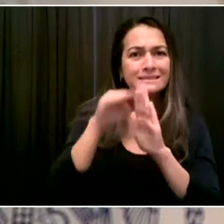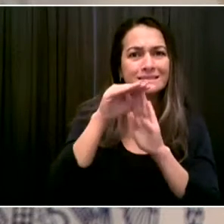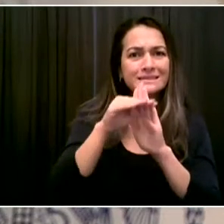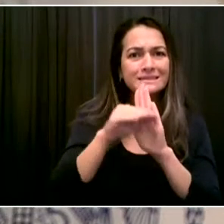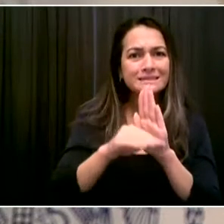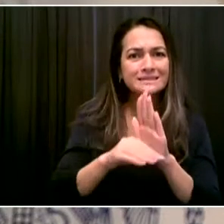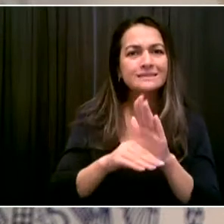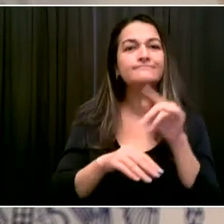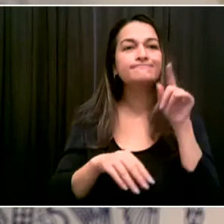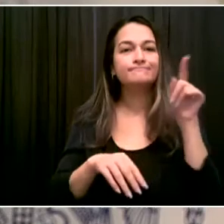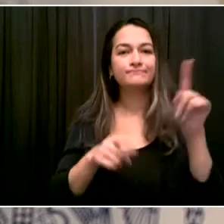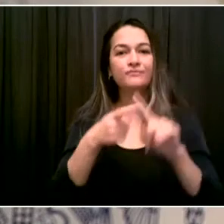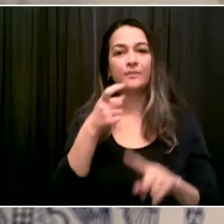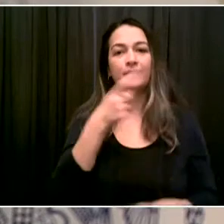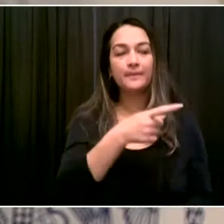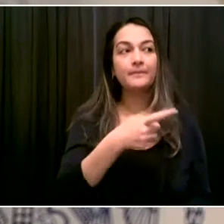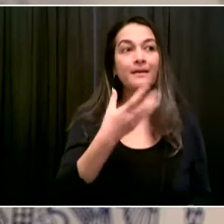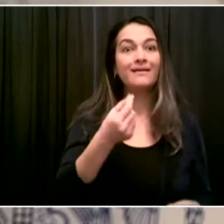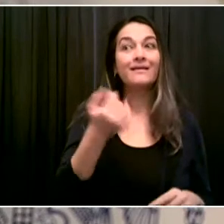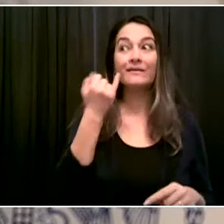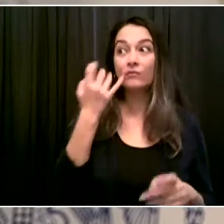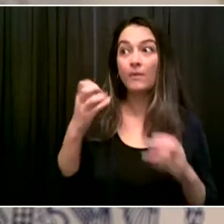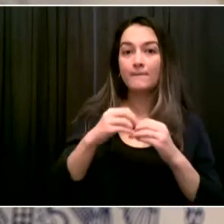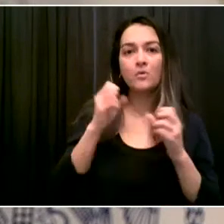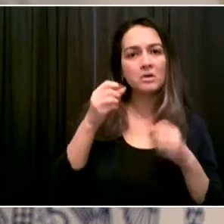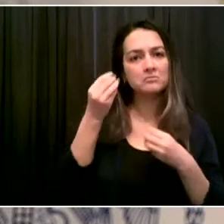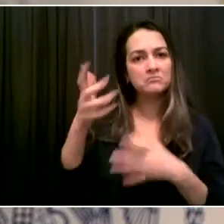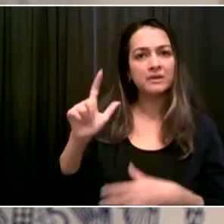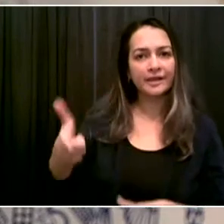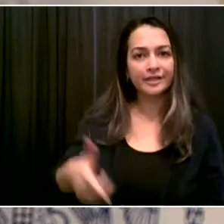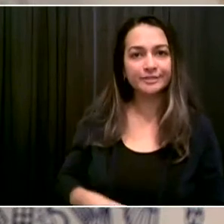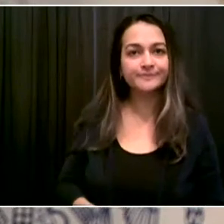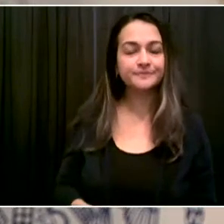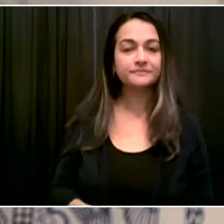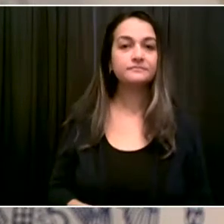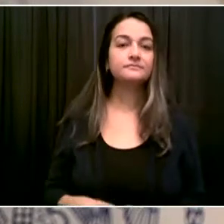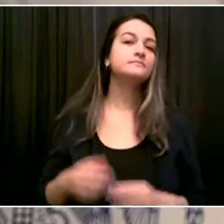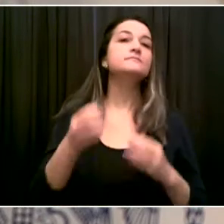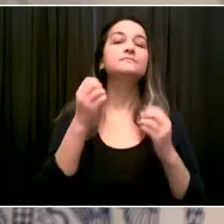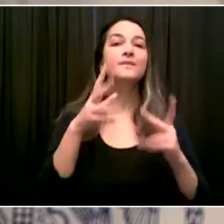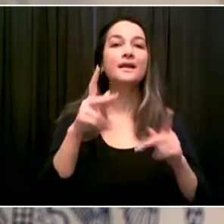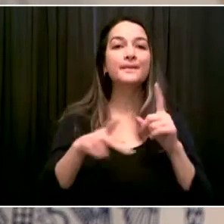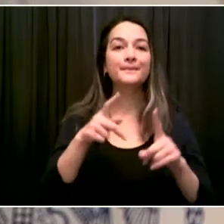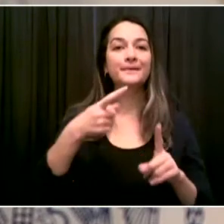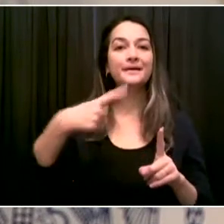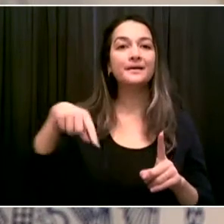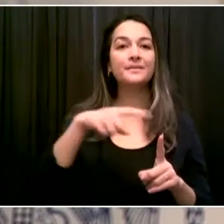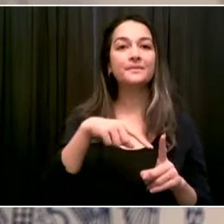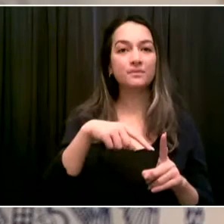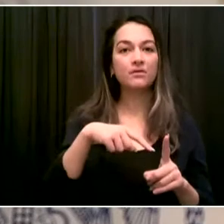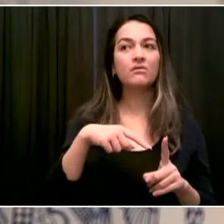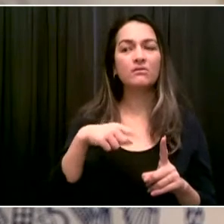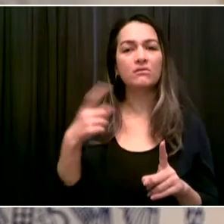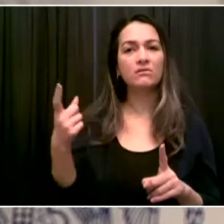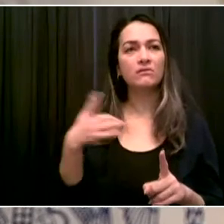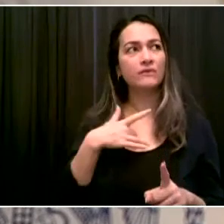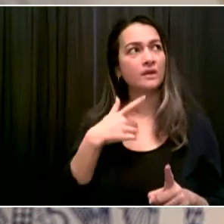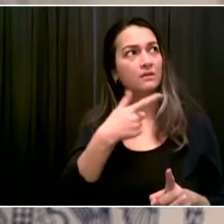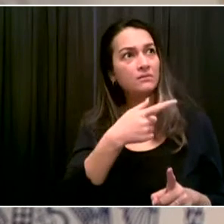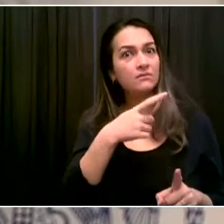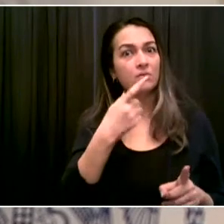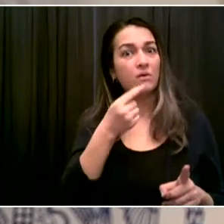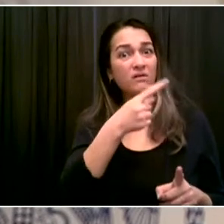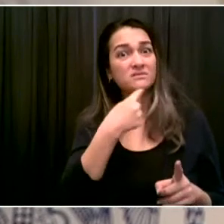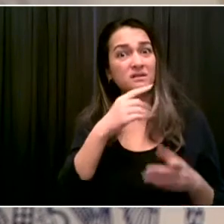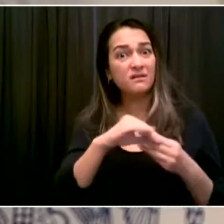to accept this and act on it for the safety of everyone. And we've seen tremendous cooperation historically. A few outliers